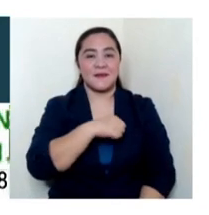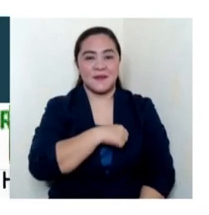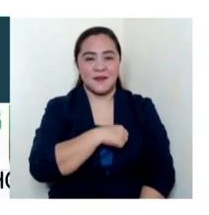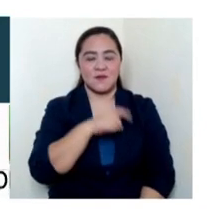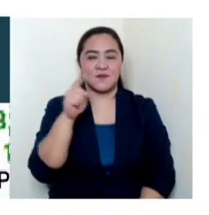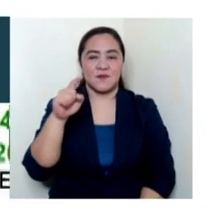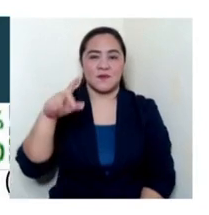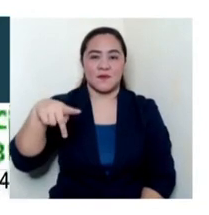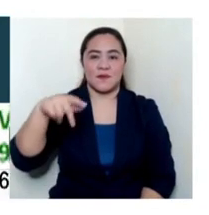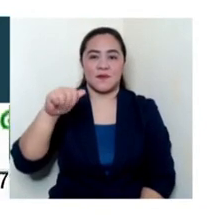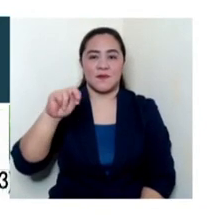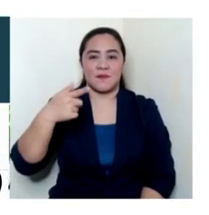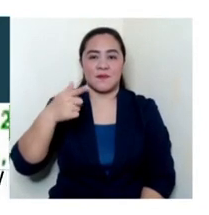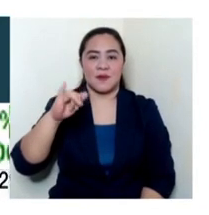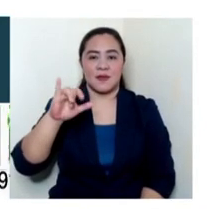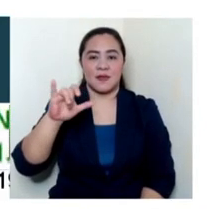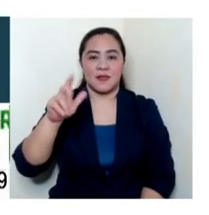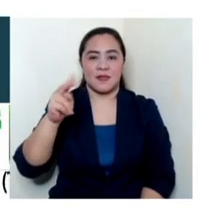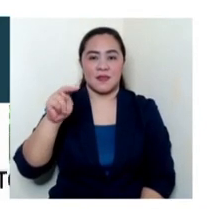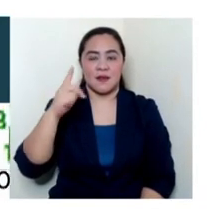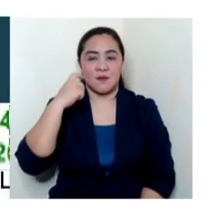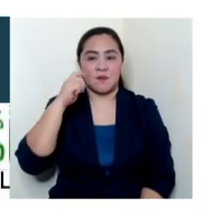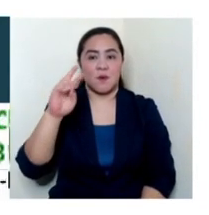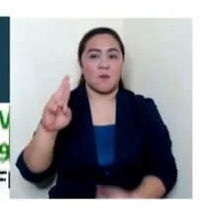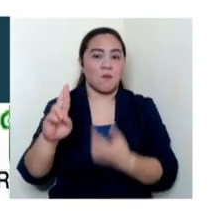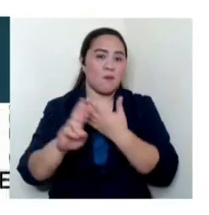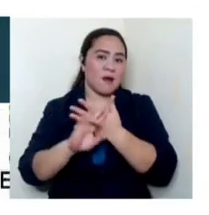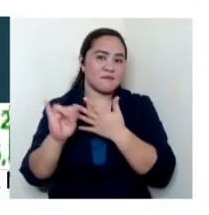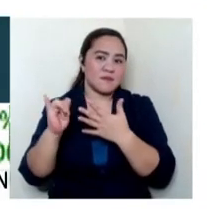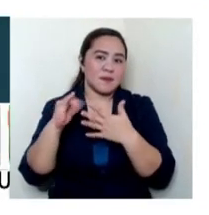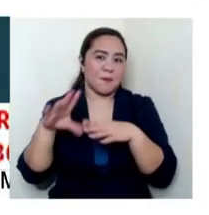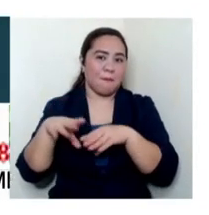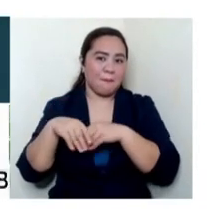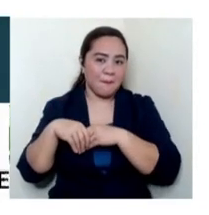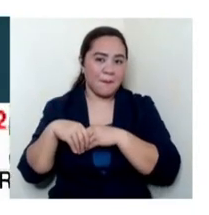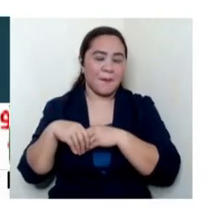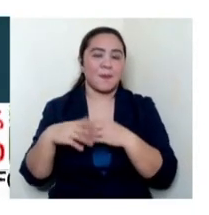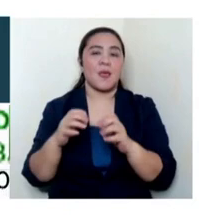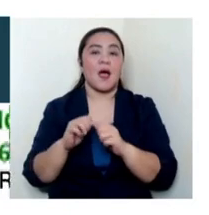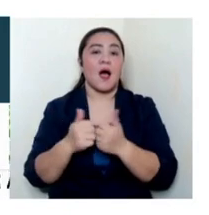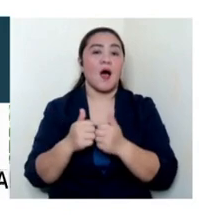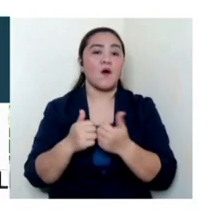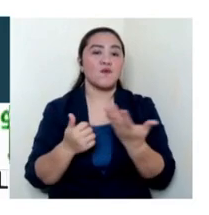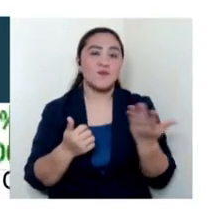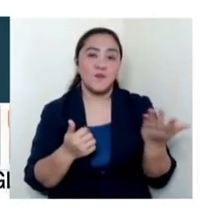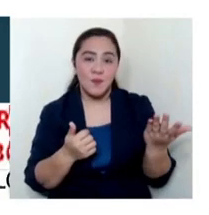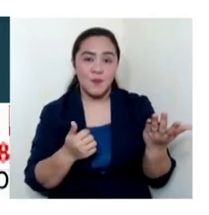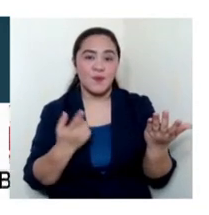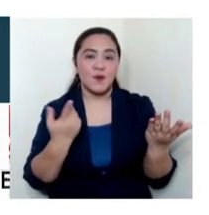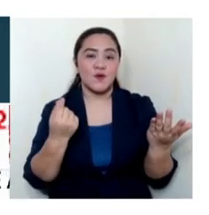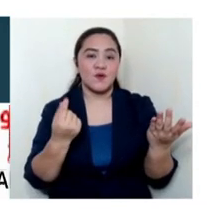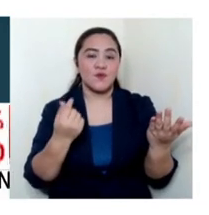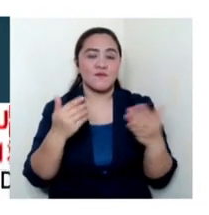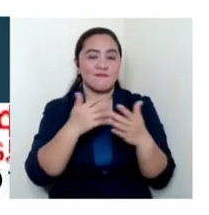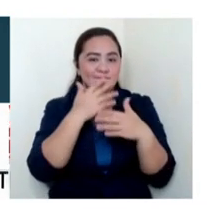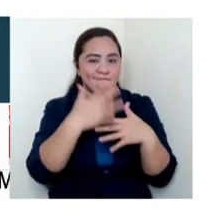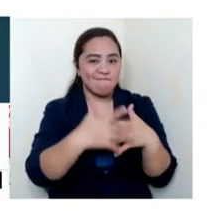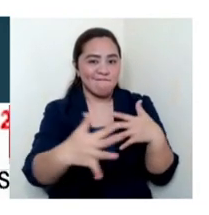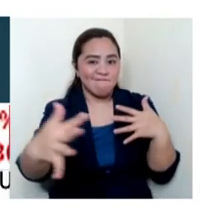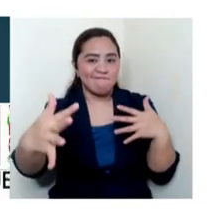just took note of every single reservation. So again, my question, how are you able to go above that, beyond